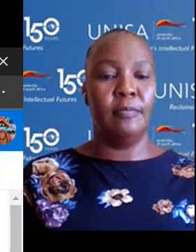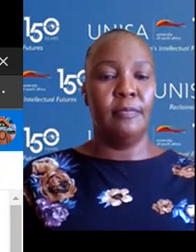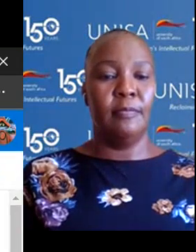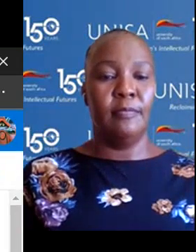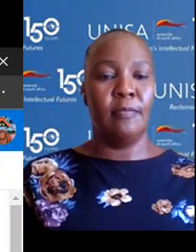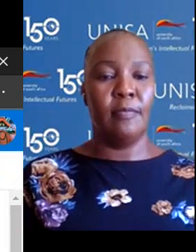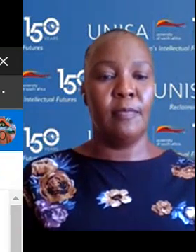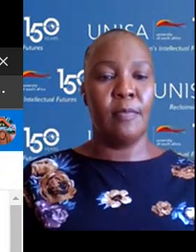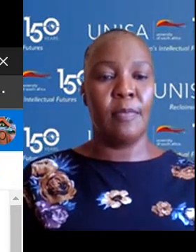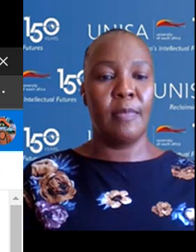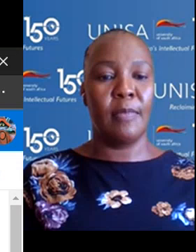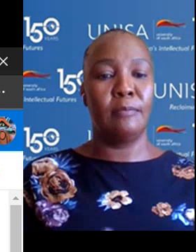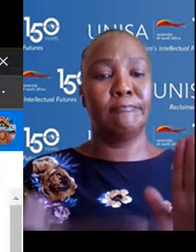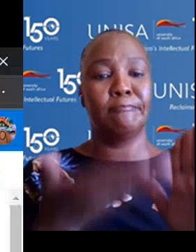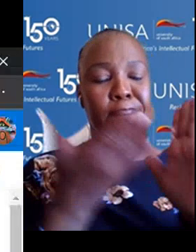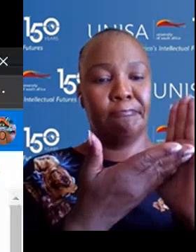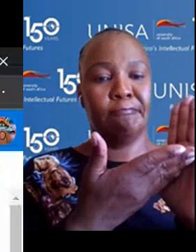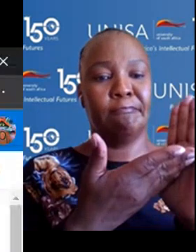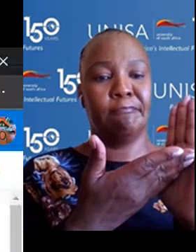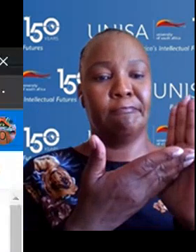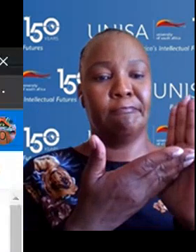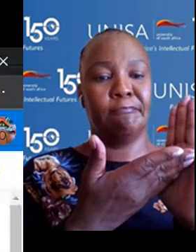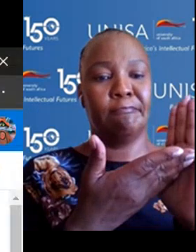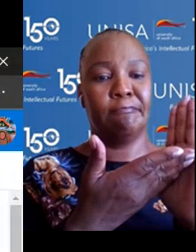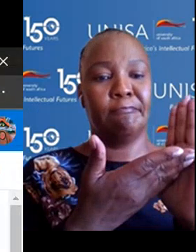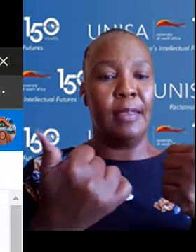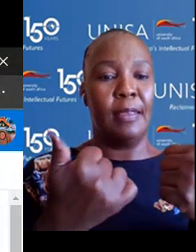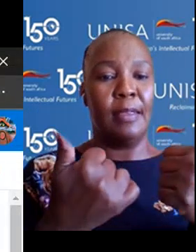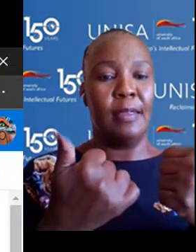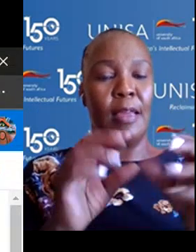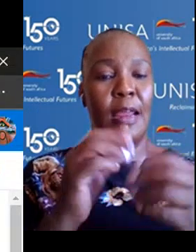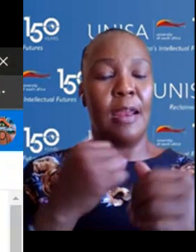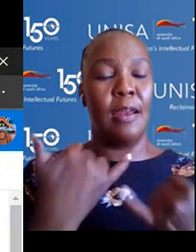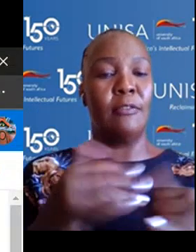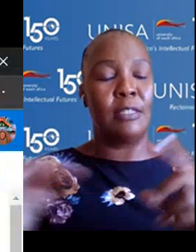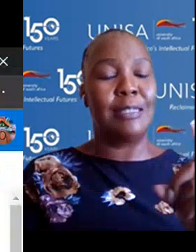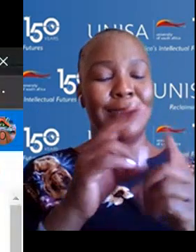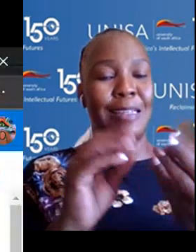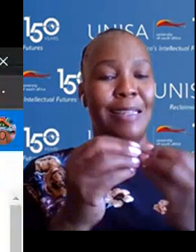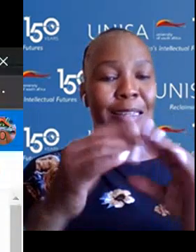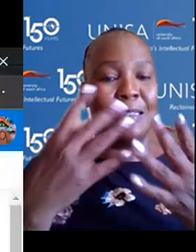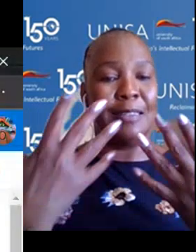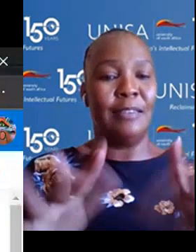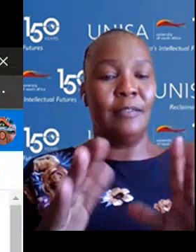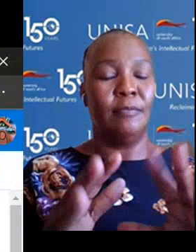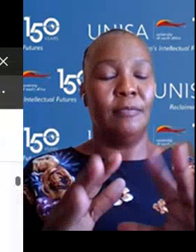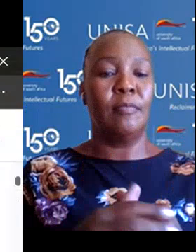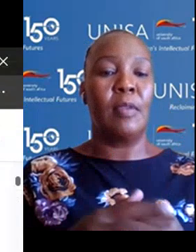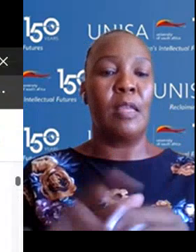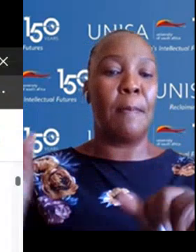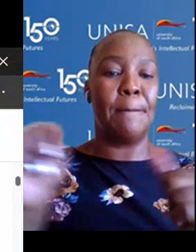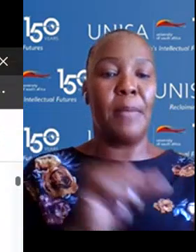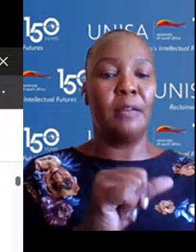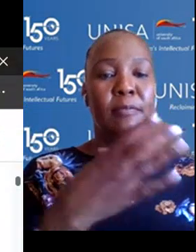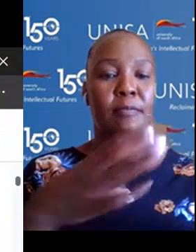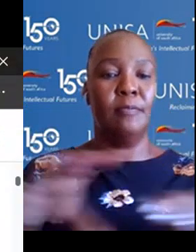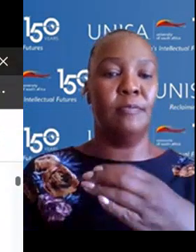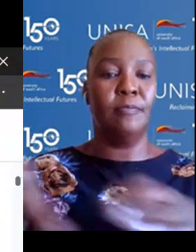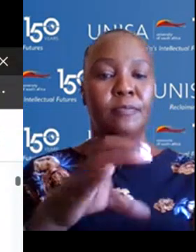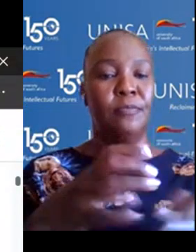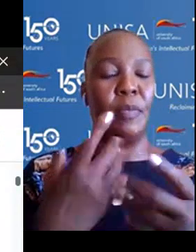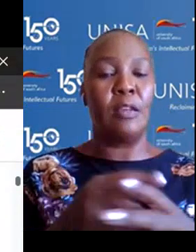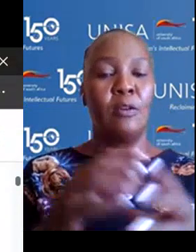And there she is. Great. So now I can see I've created my folder. Now I go back to my activity and they say, okay,